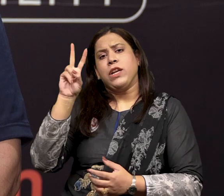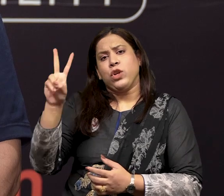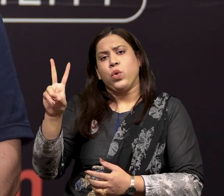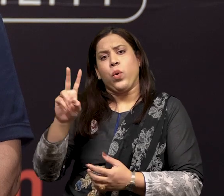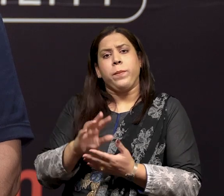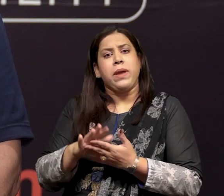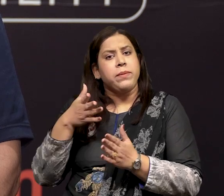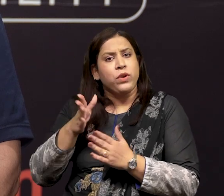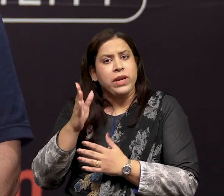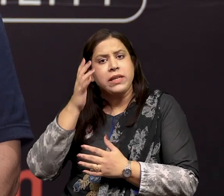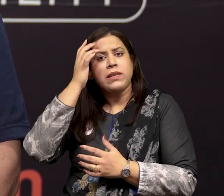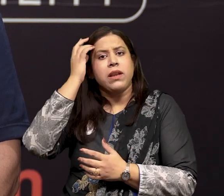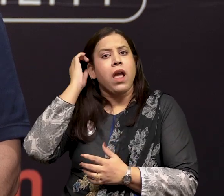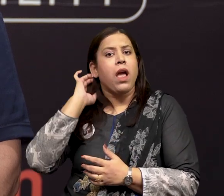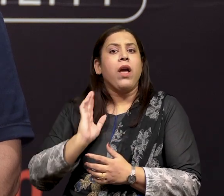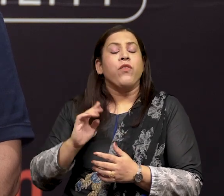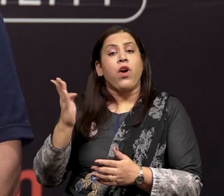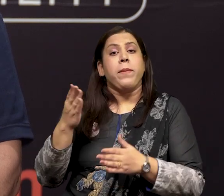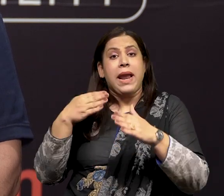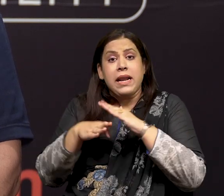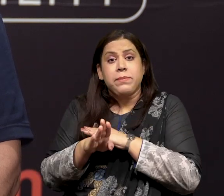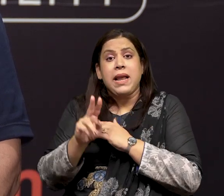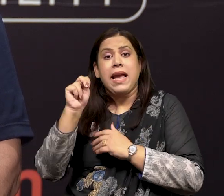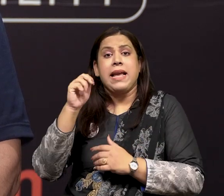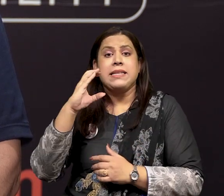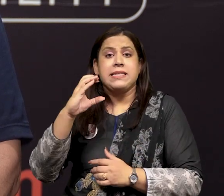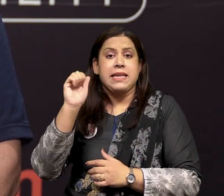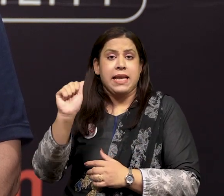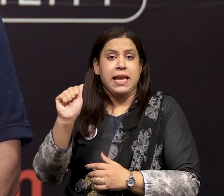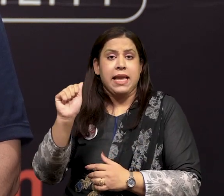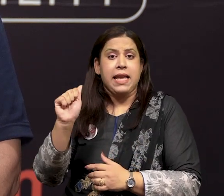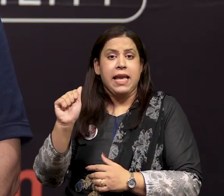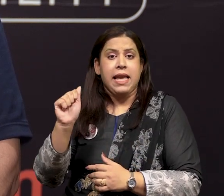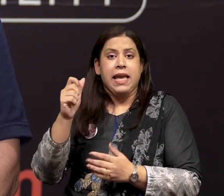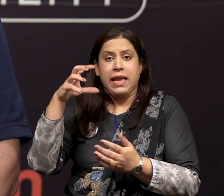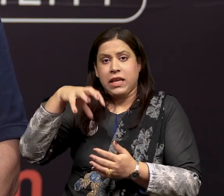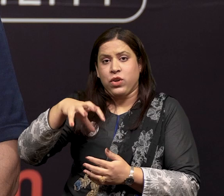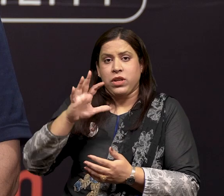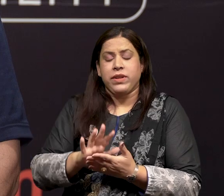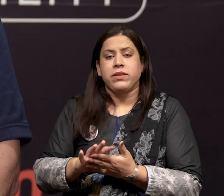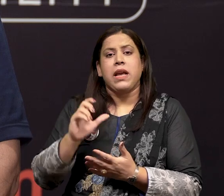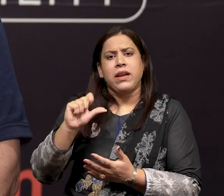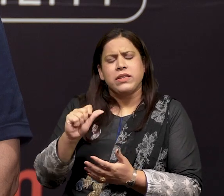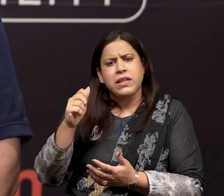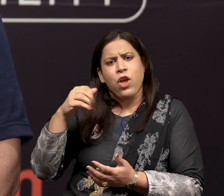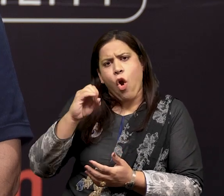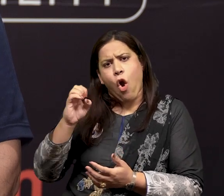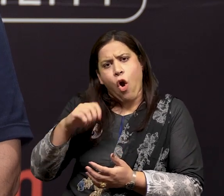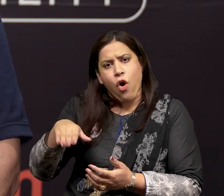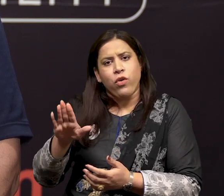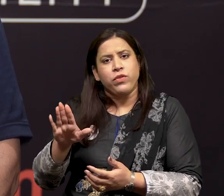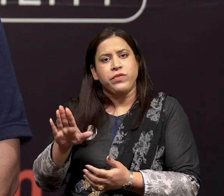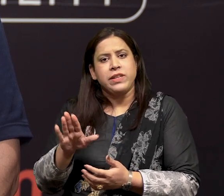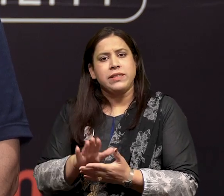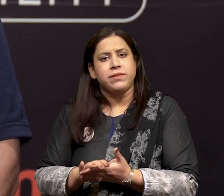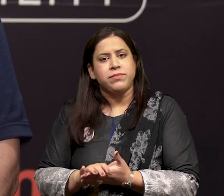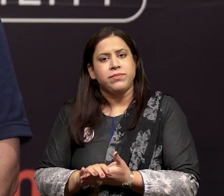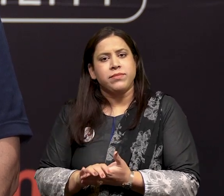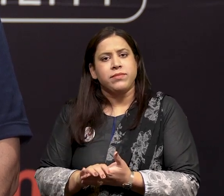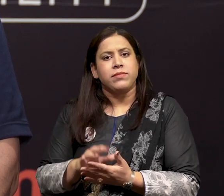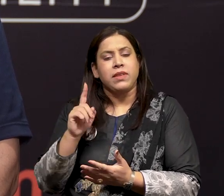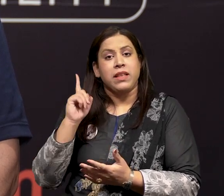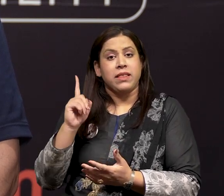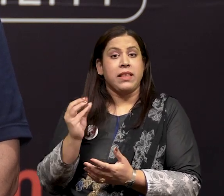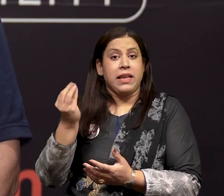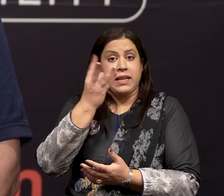as a young person, I would have never imagined that after 30 years I'll be leaving